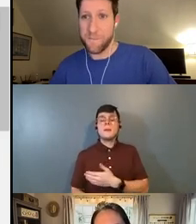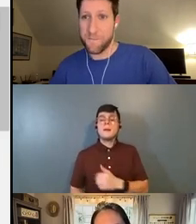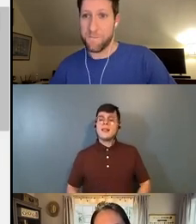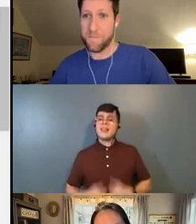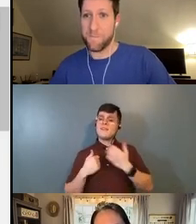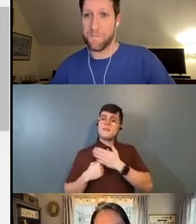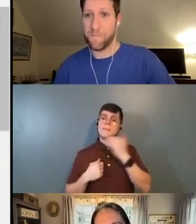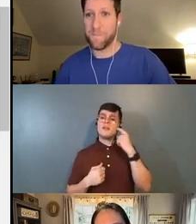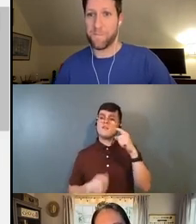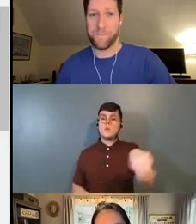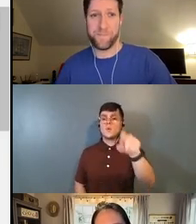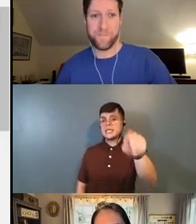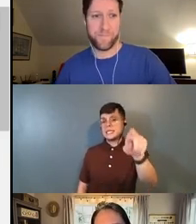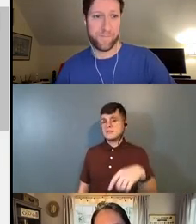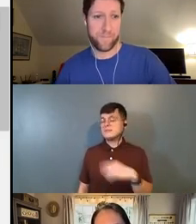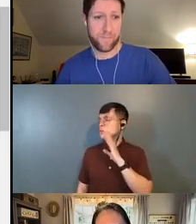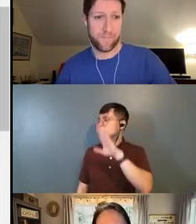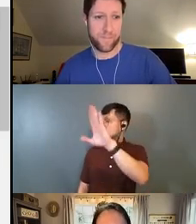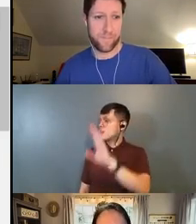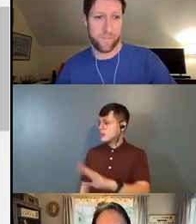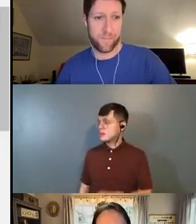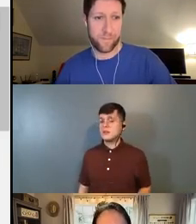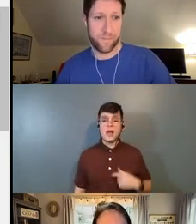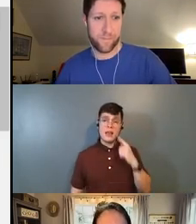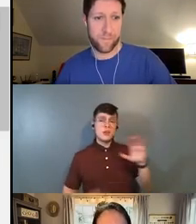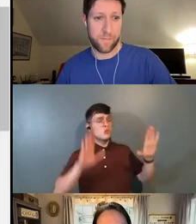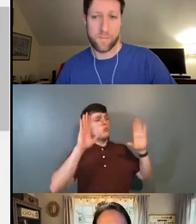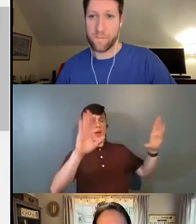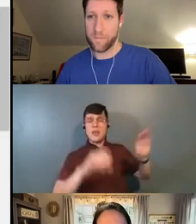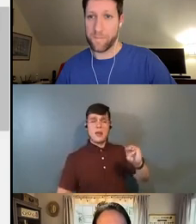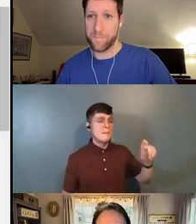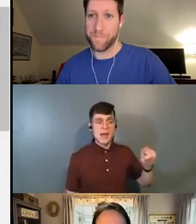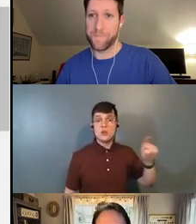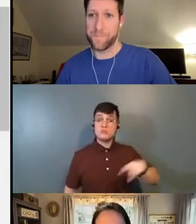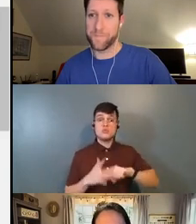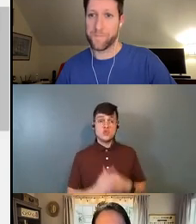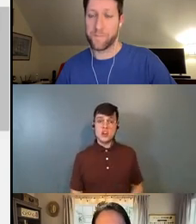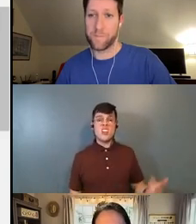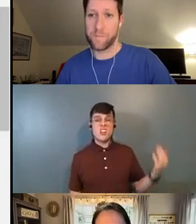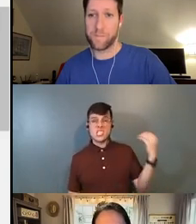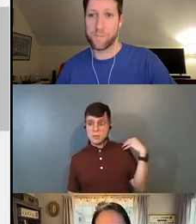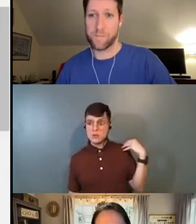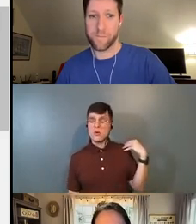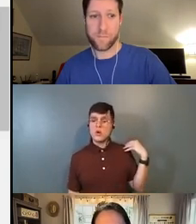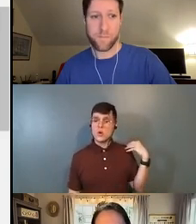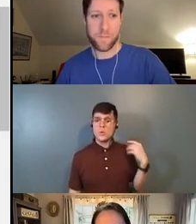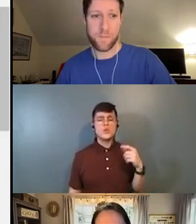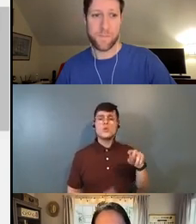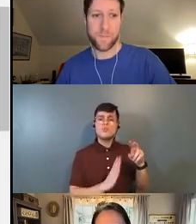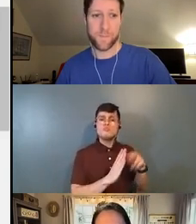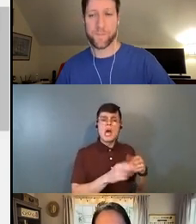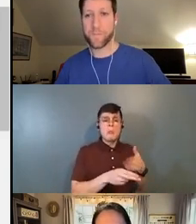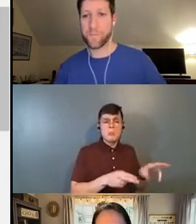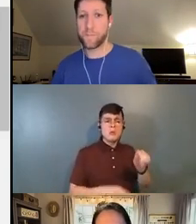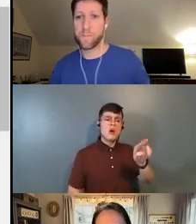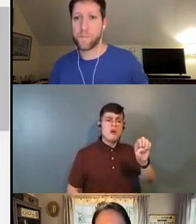need it. That'll be great. I think you did great, Matt. I mean, you know, you started this a long time ago and you just read a little ARIA. You didn't even look at